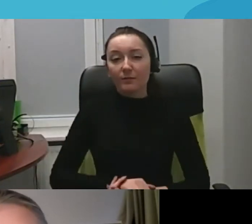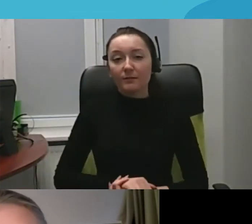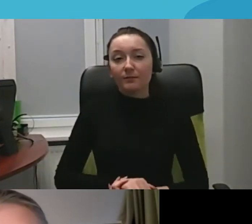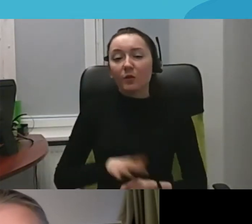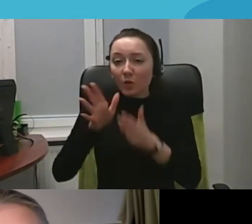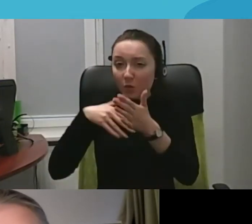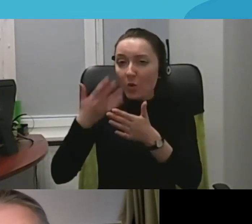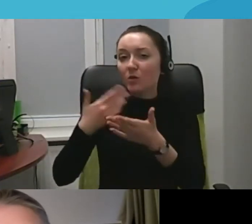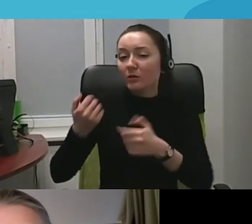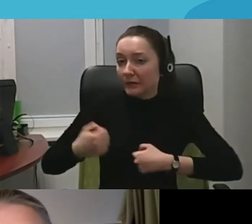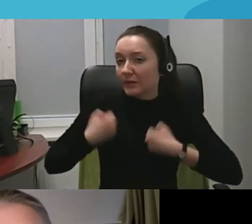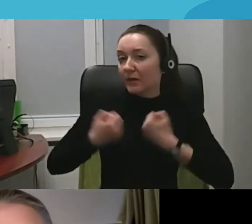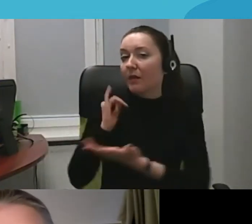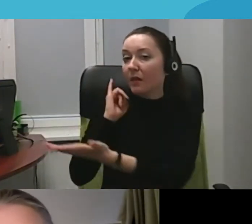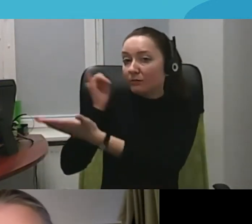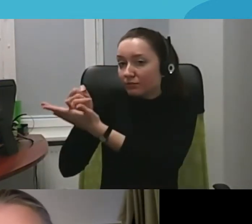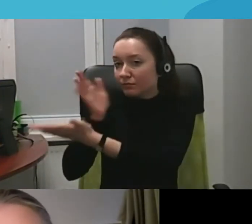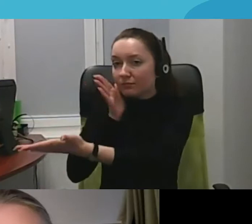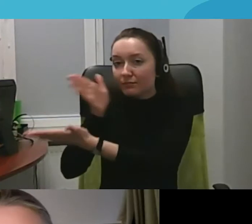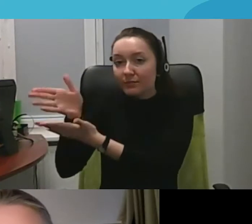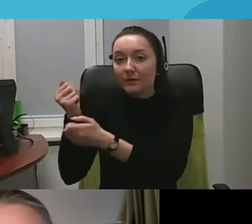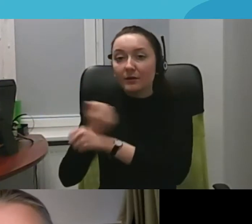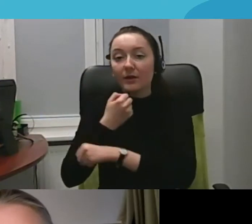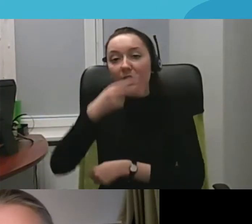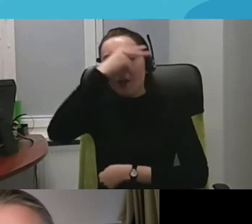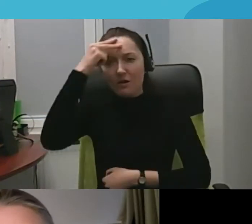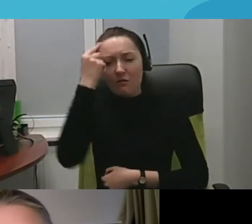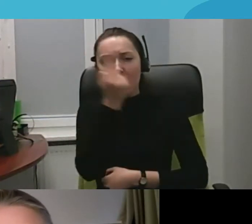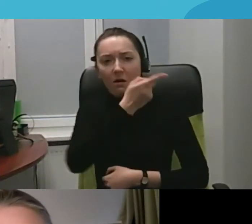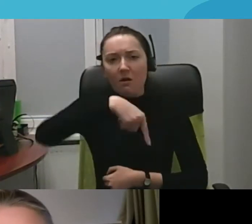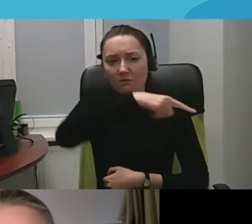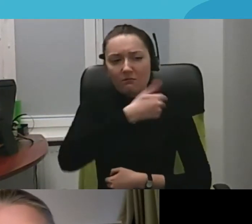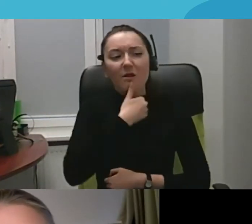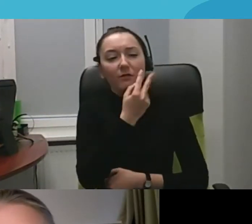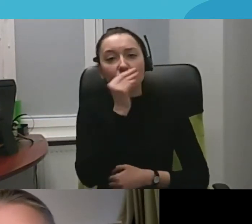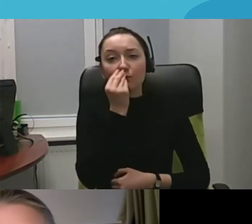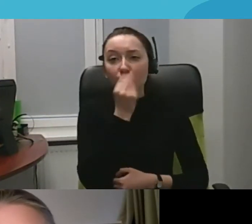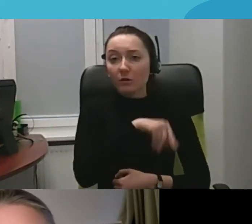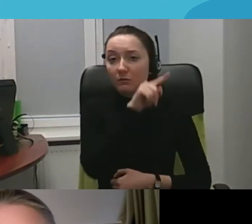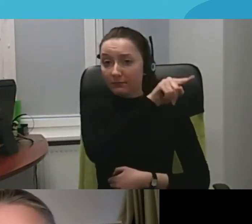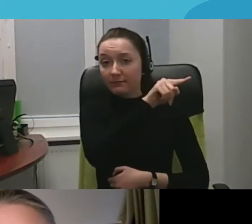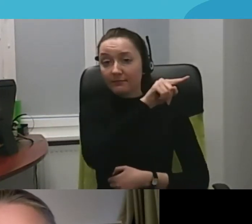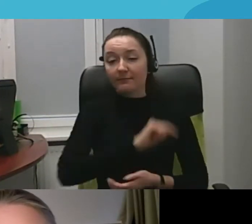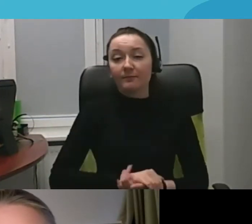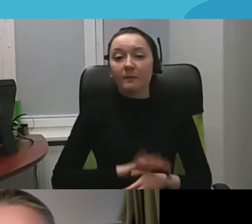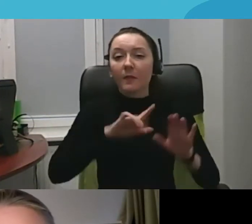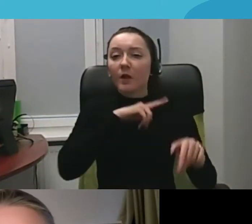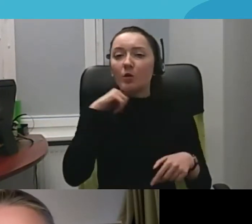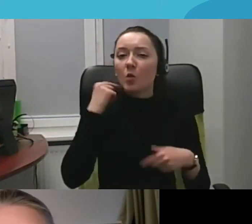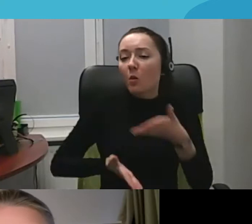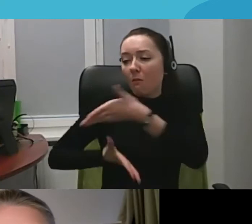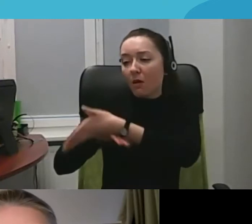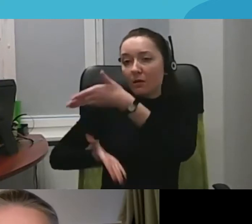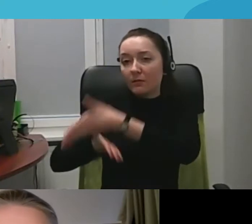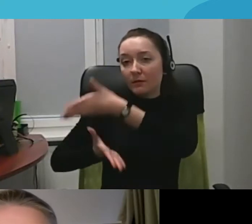Lithuania is among the good examples for that matter, providing much needed assistance.